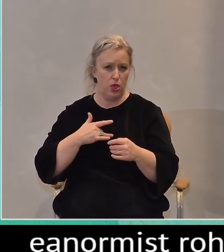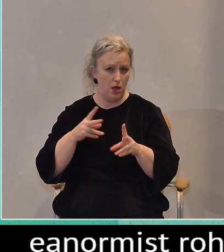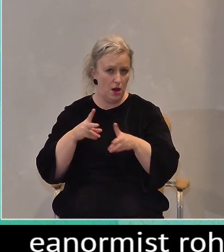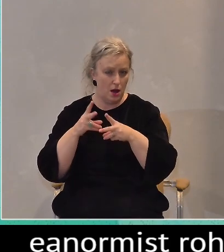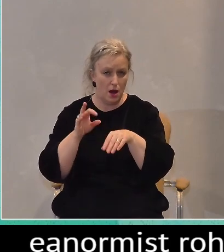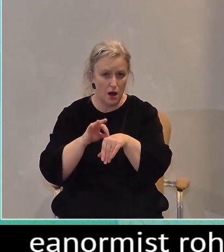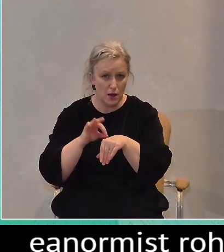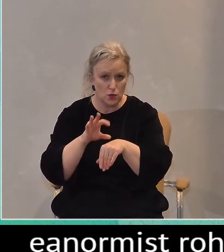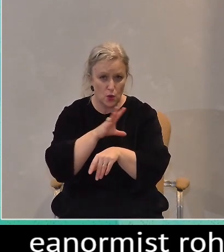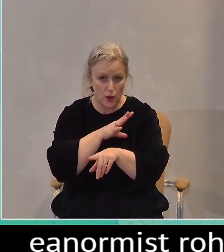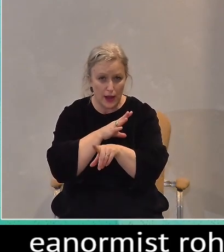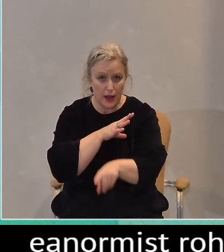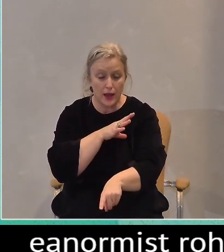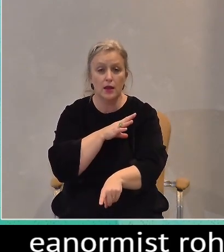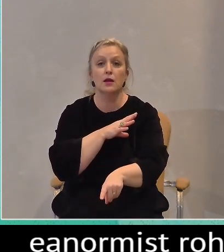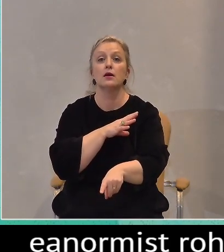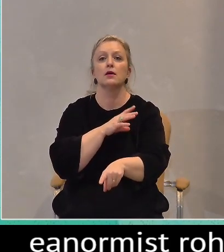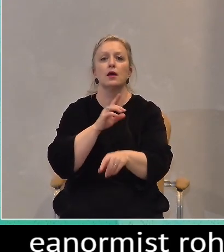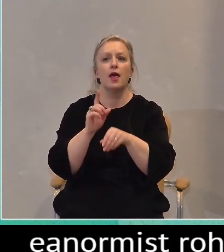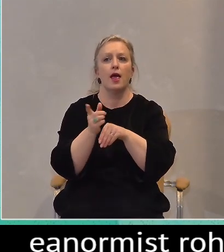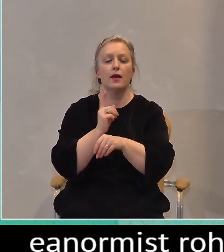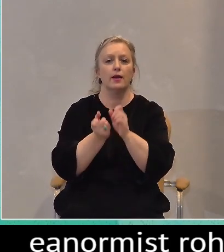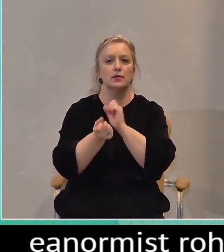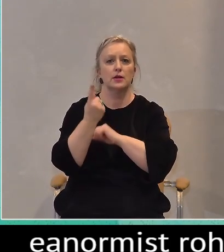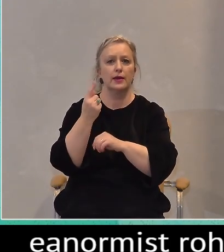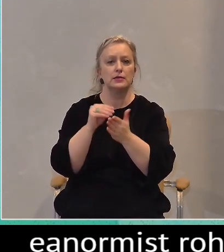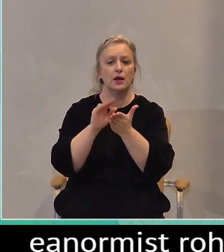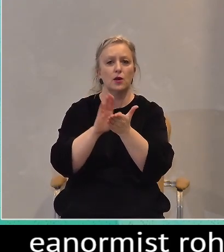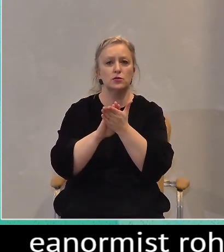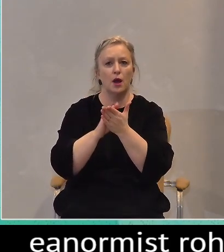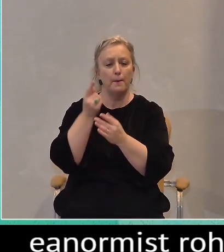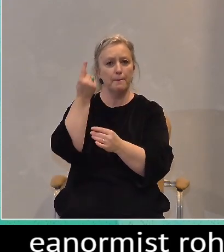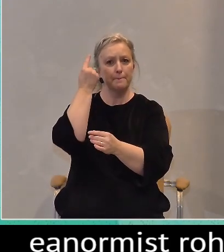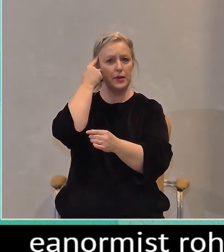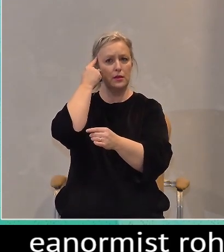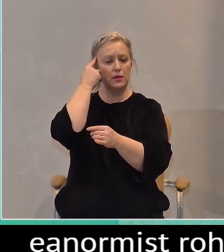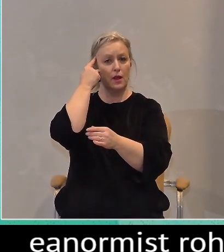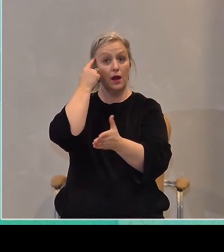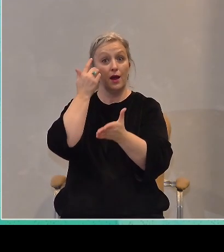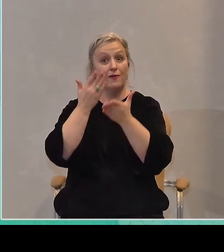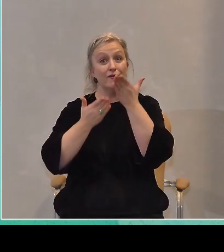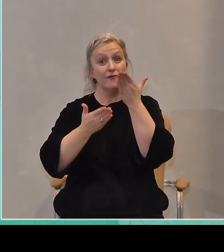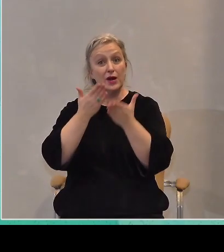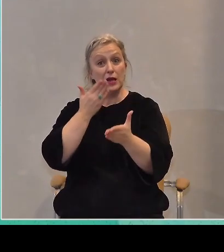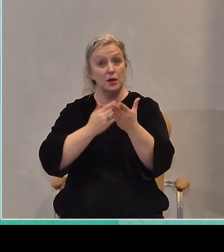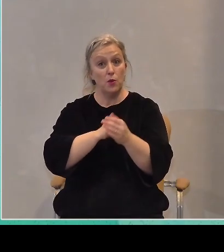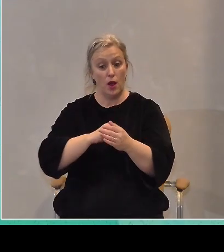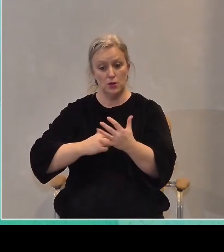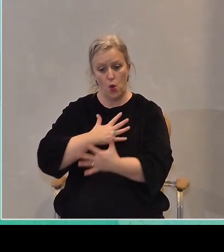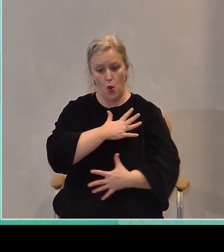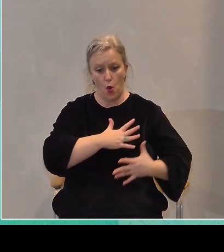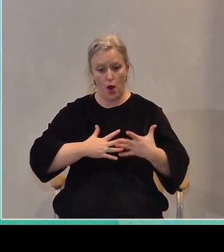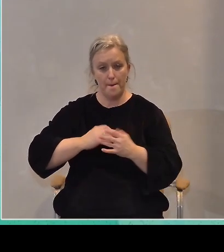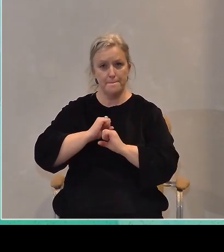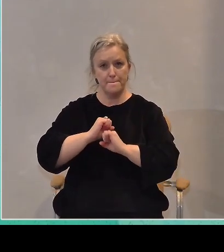Considering the severe RSV bronchiolitis, for a moment we hypothesized